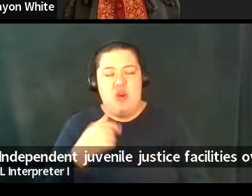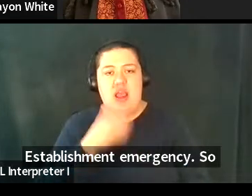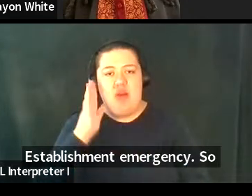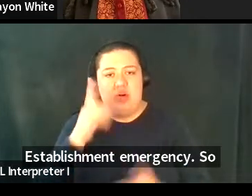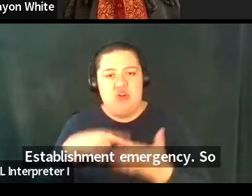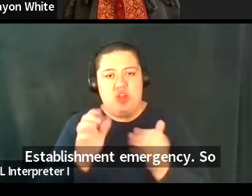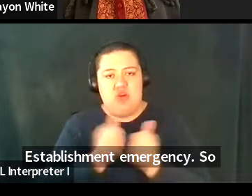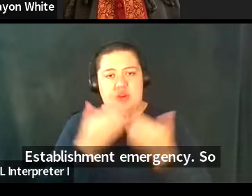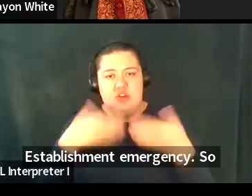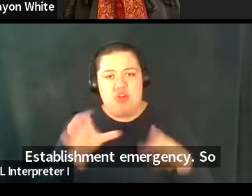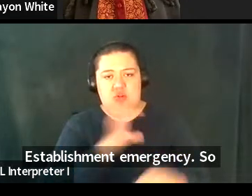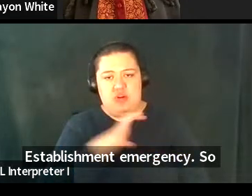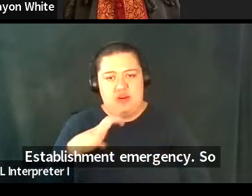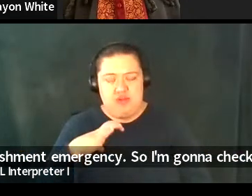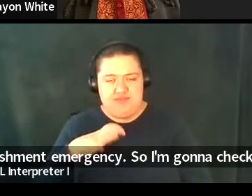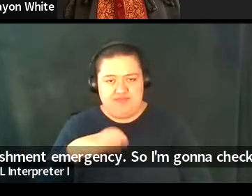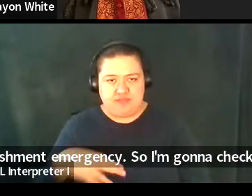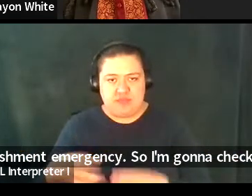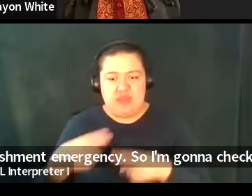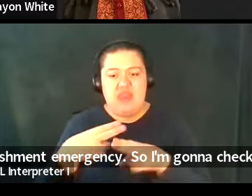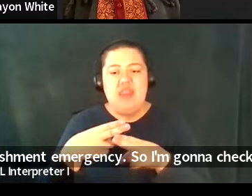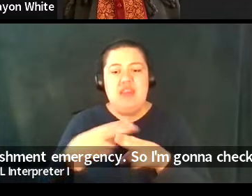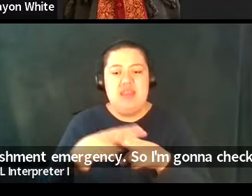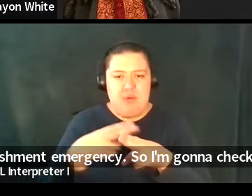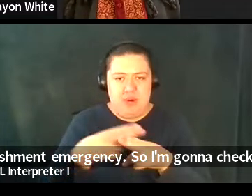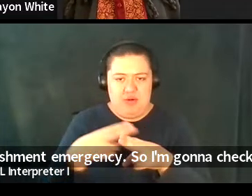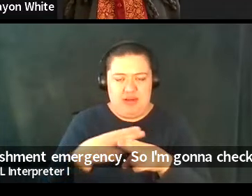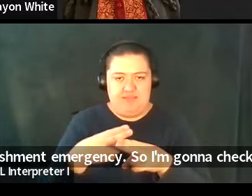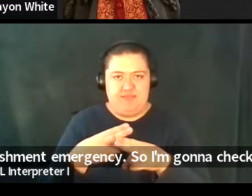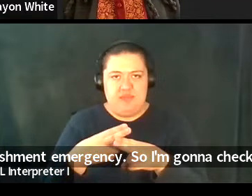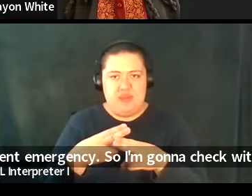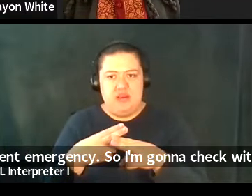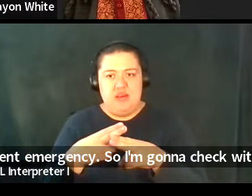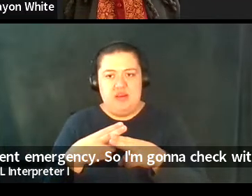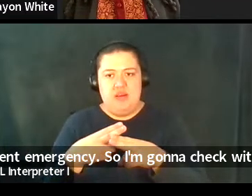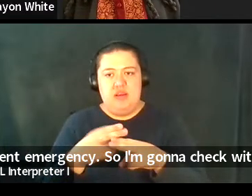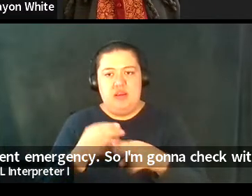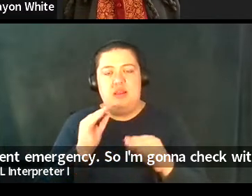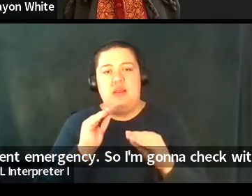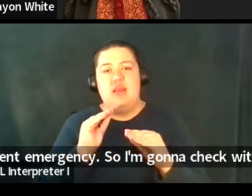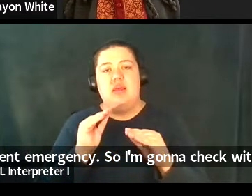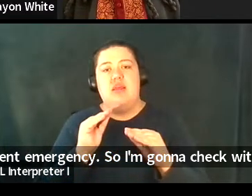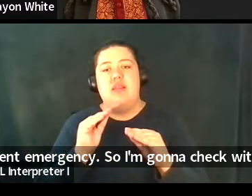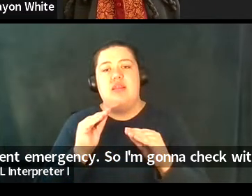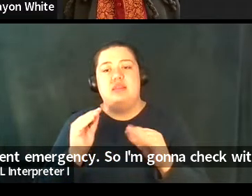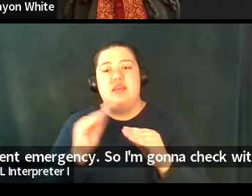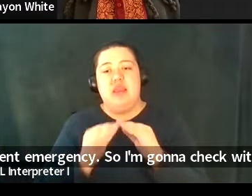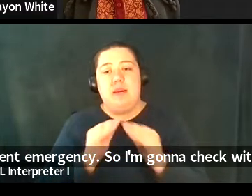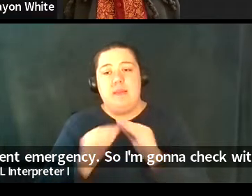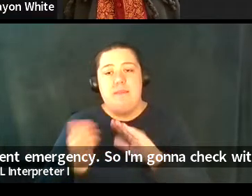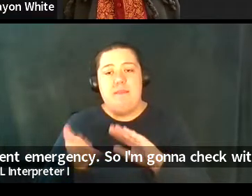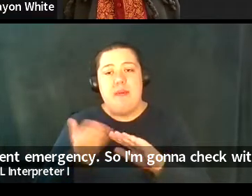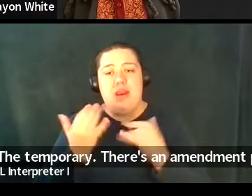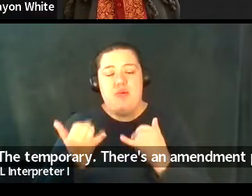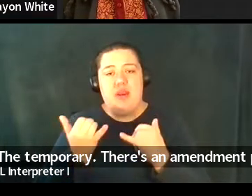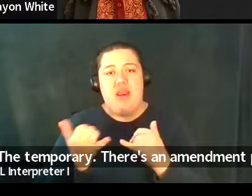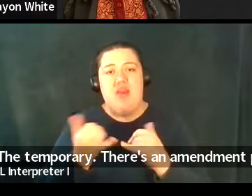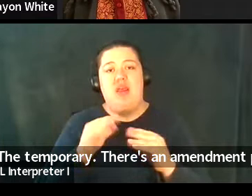with General Counsel. The temporary, there's an amendment pending right now, and the amendment is to add